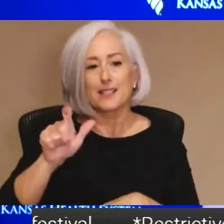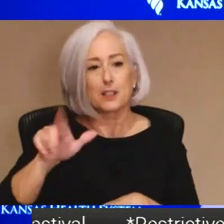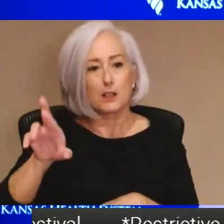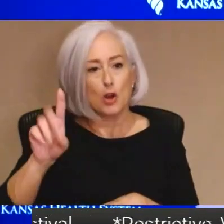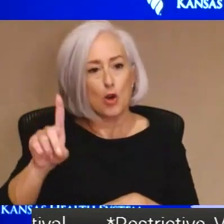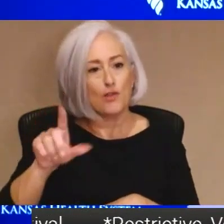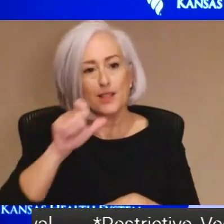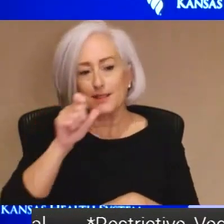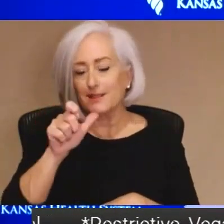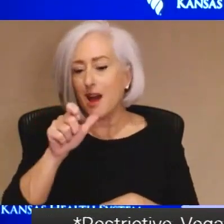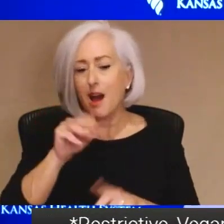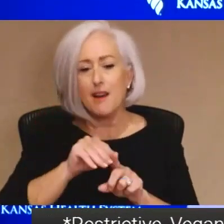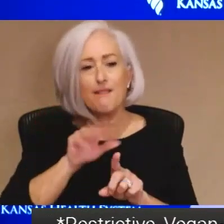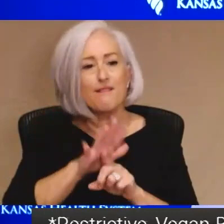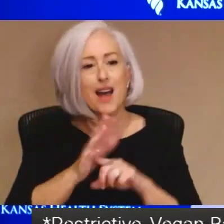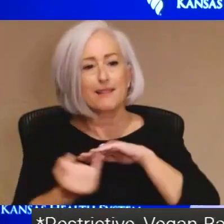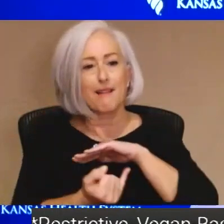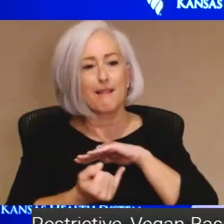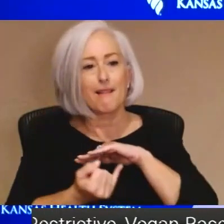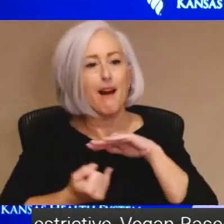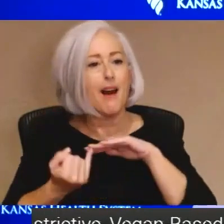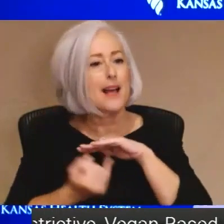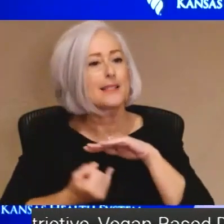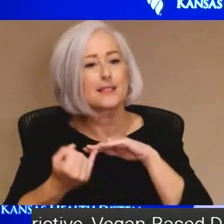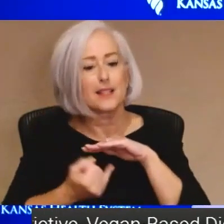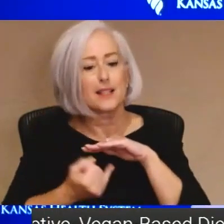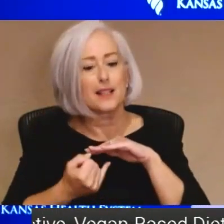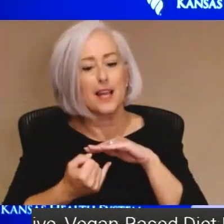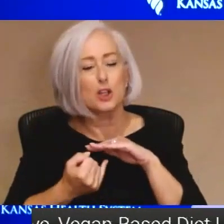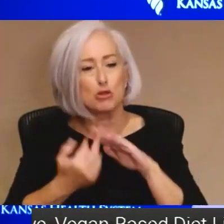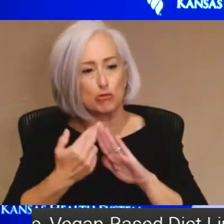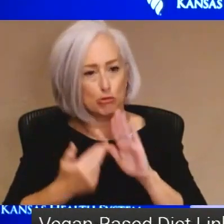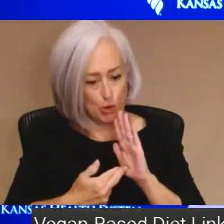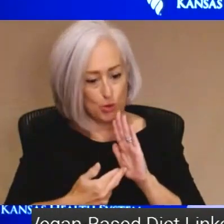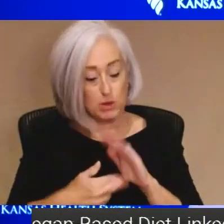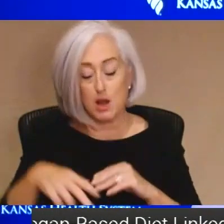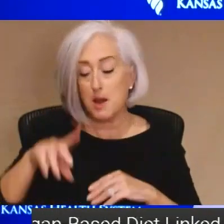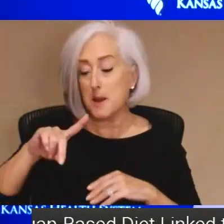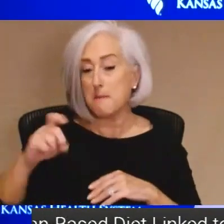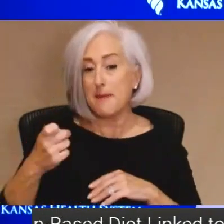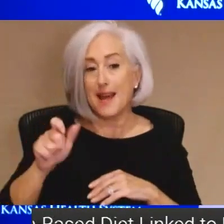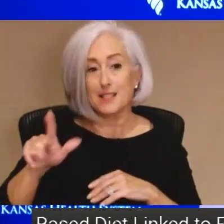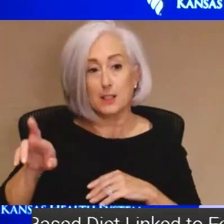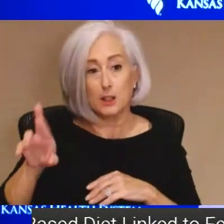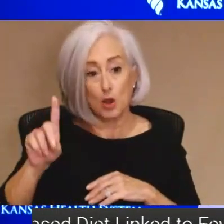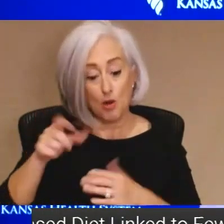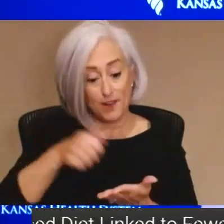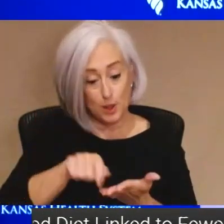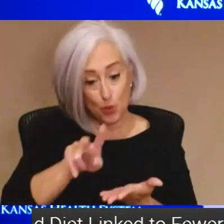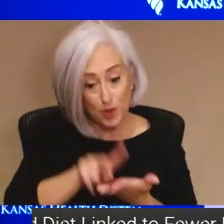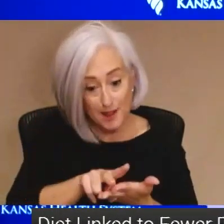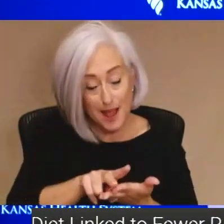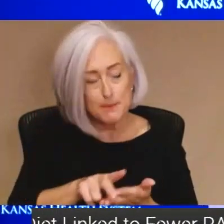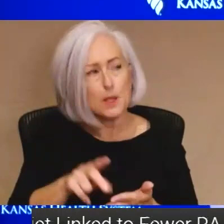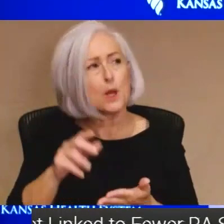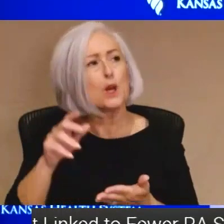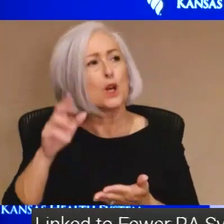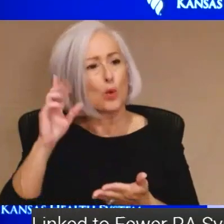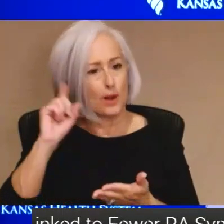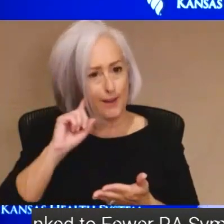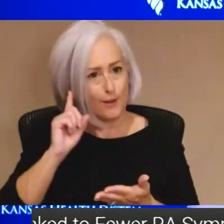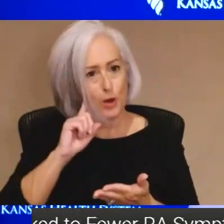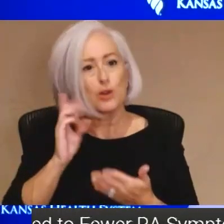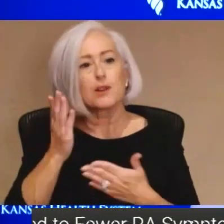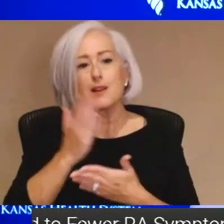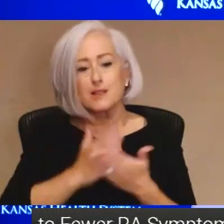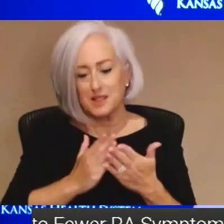the relapses? I think we are still looking into it. We do understand that there were some cases of relapses during the trials as